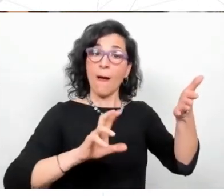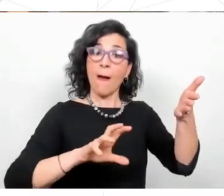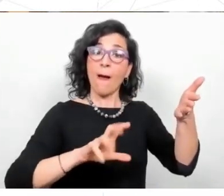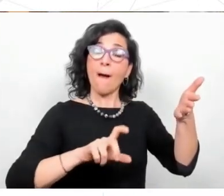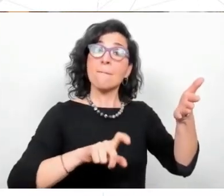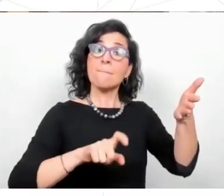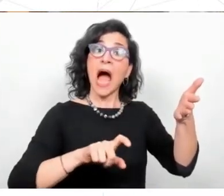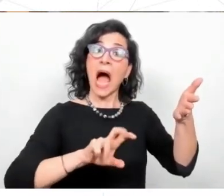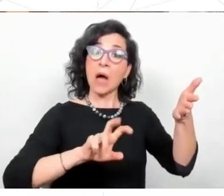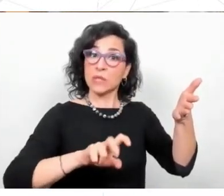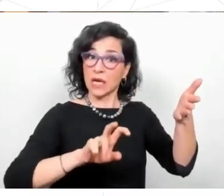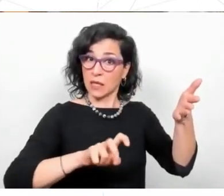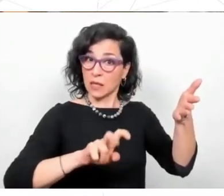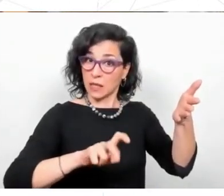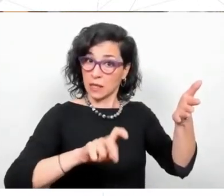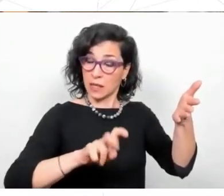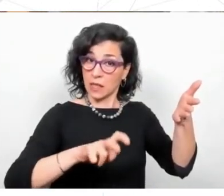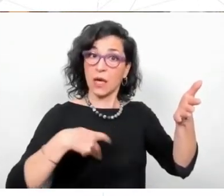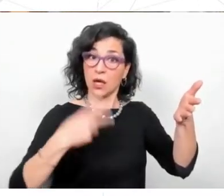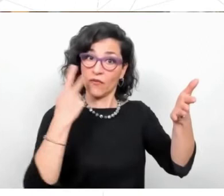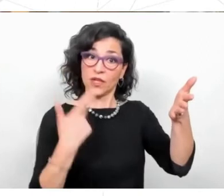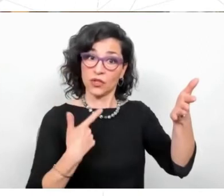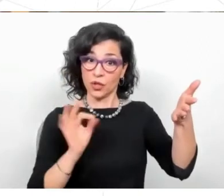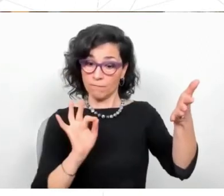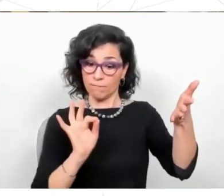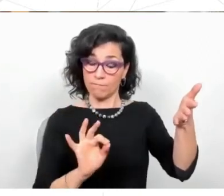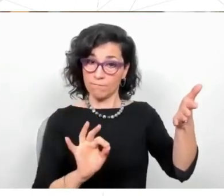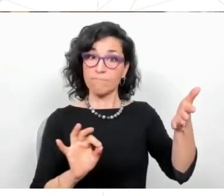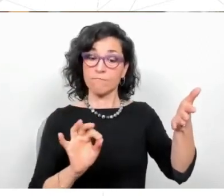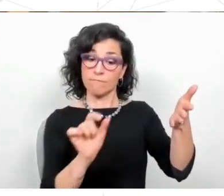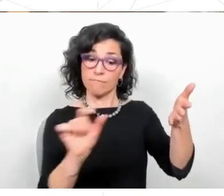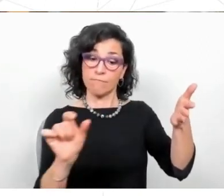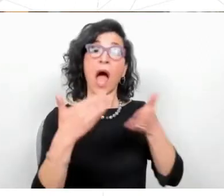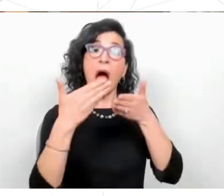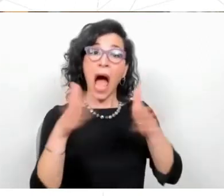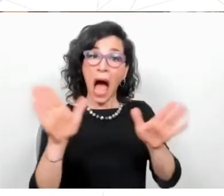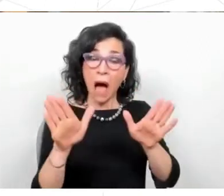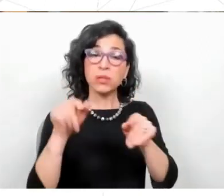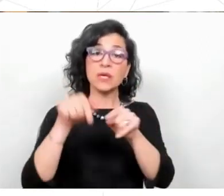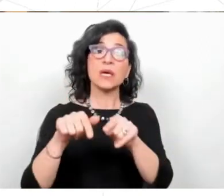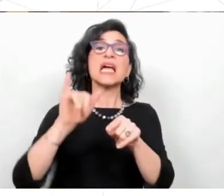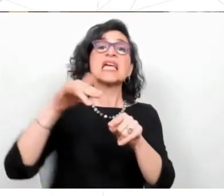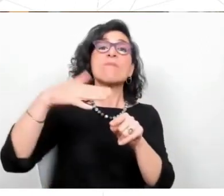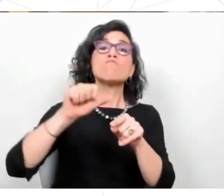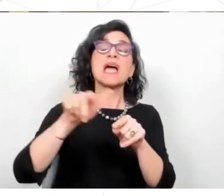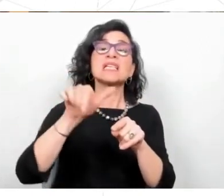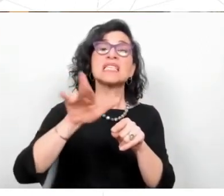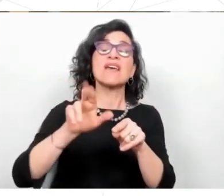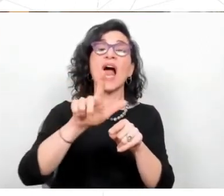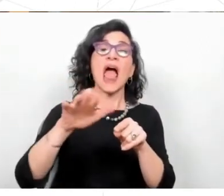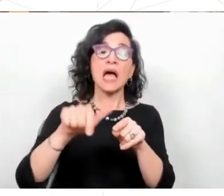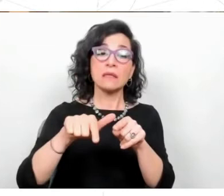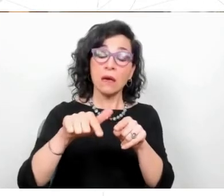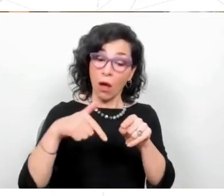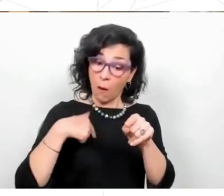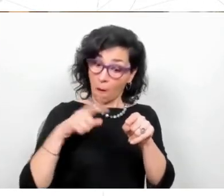right-click on the selection. And you'll notice here, there's an option in the middle that says Open in Immersive Reader. And as soon as I do